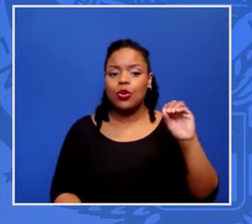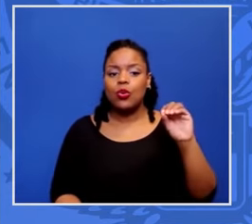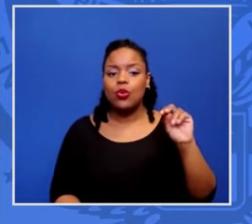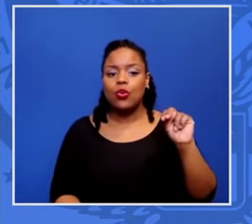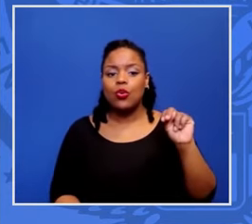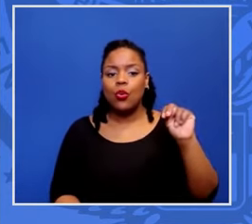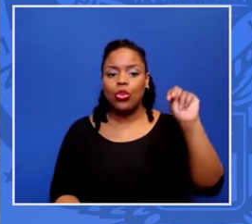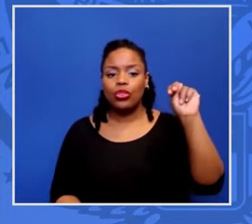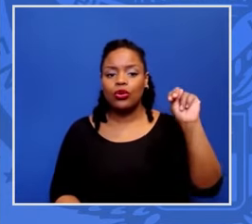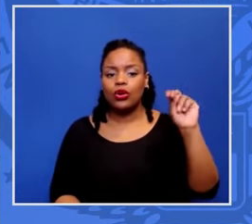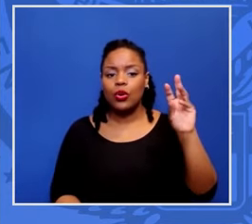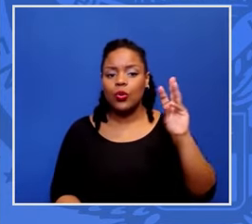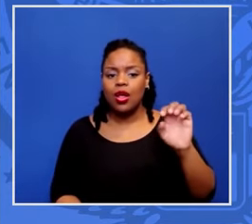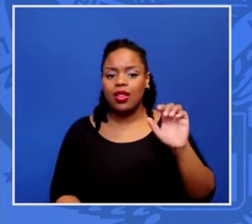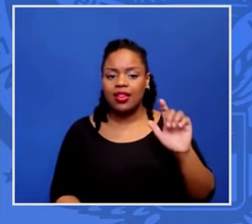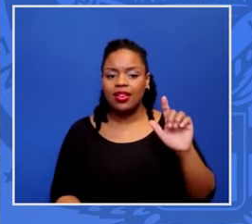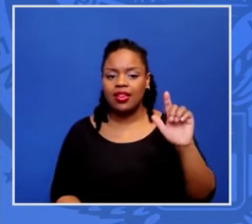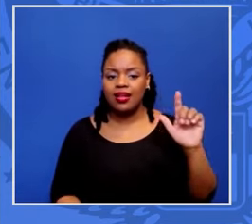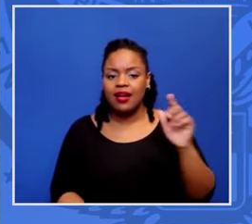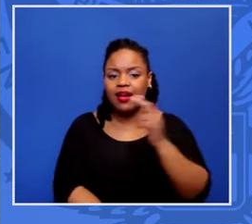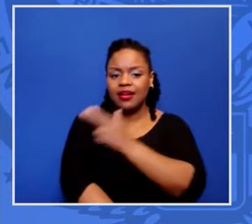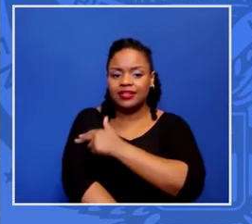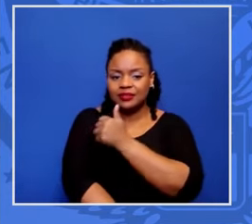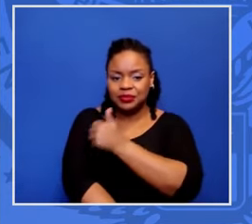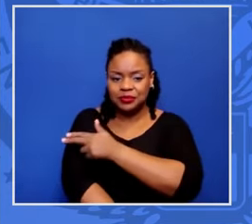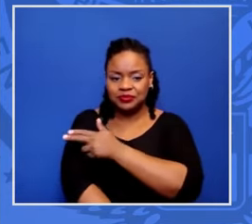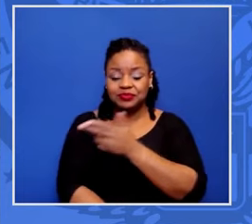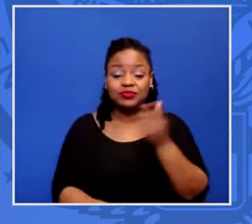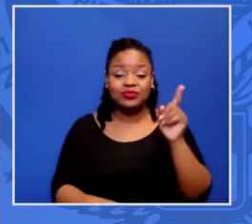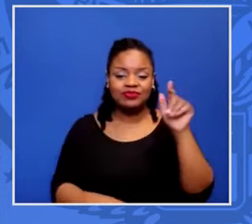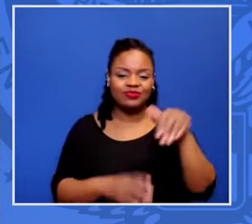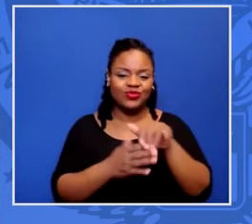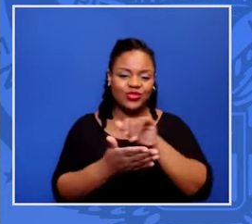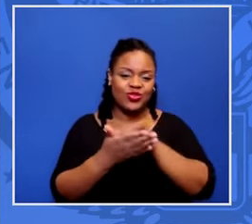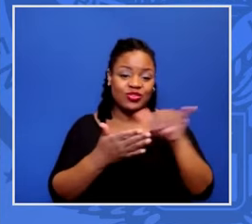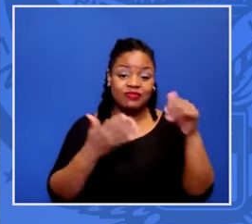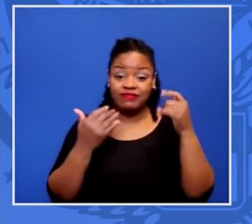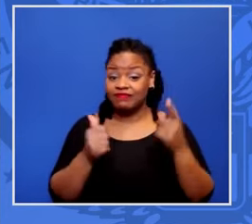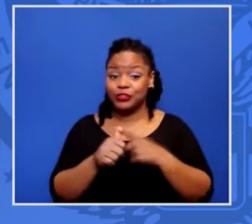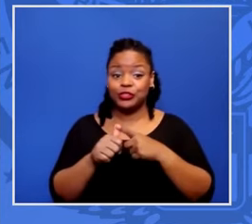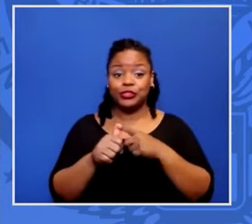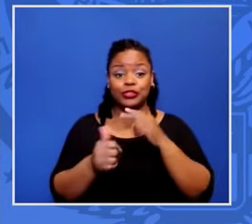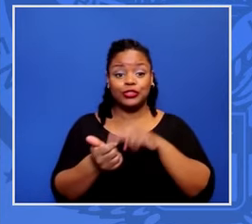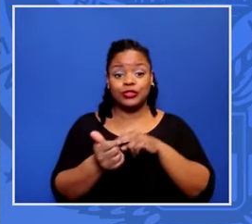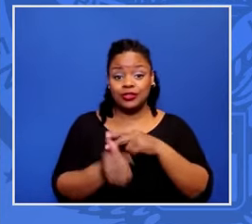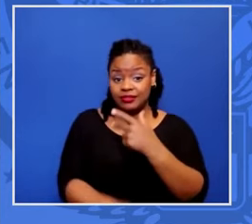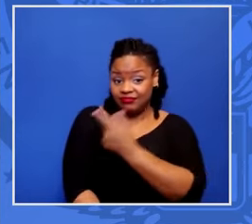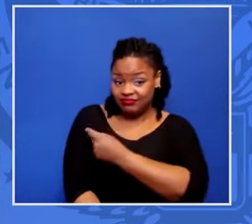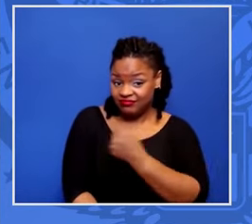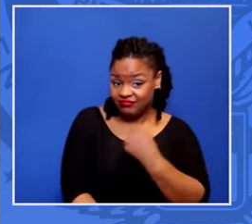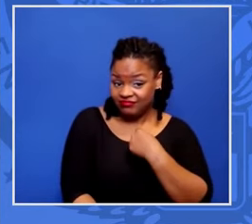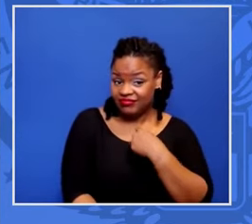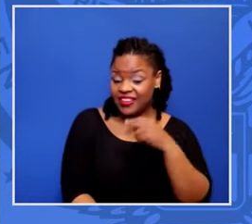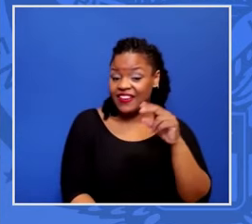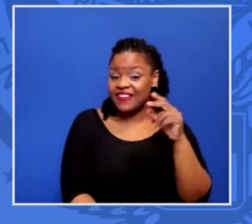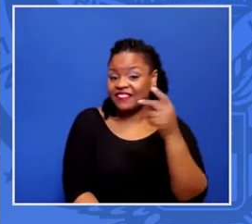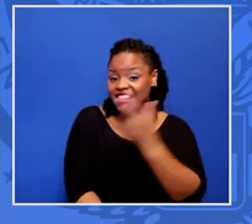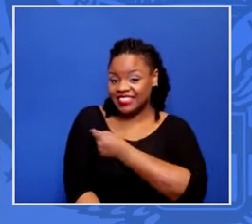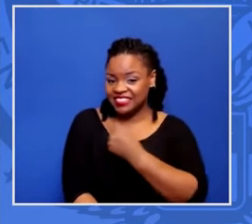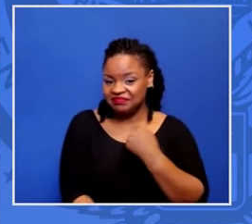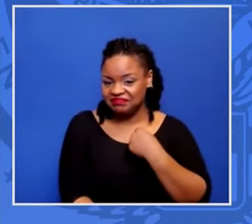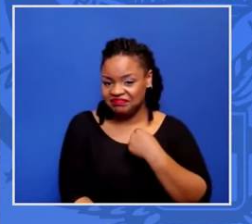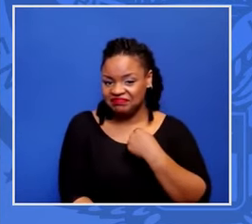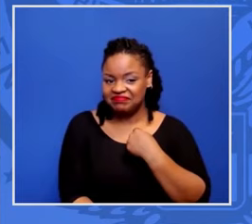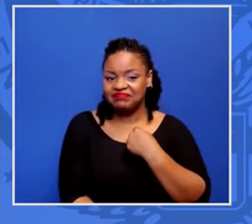the COVID vaccine. Our nurses care for thousands of COVID patients daily. We're often the